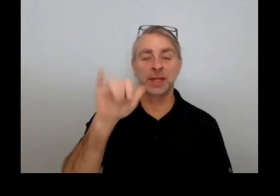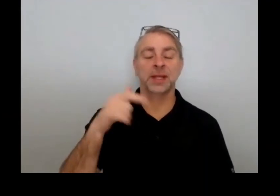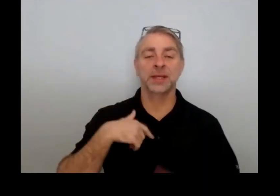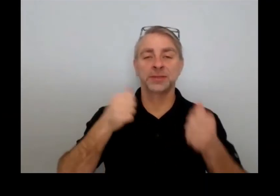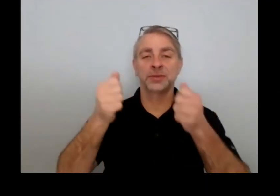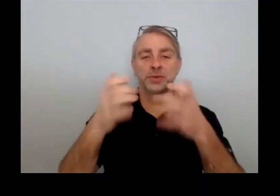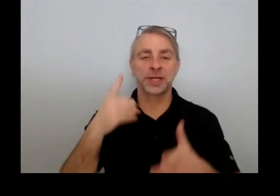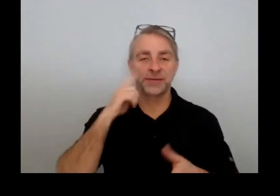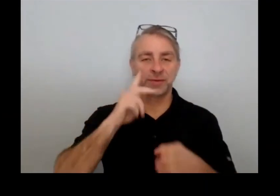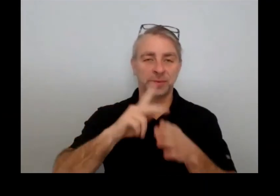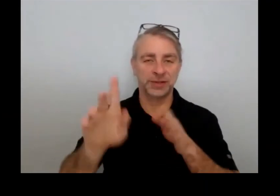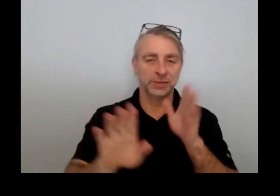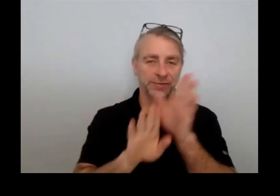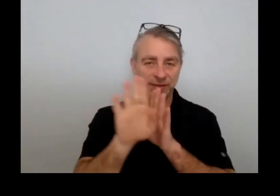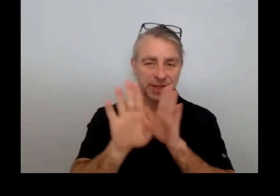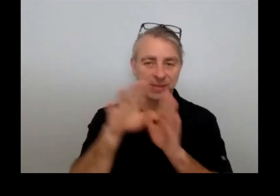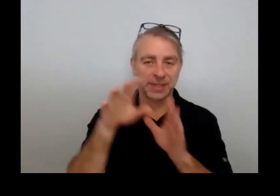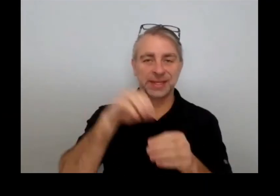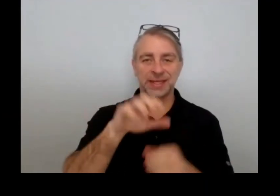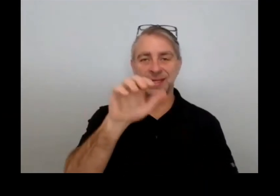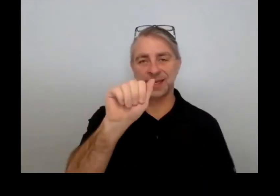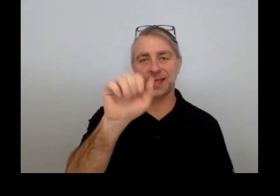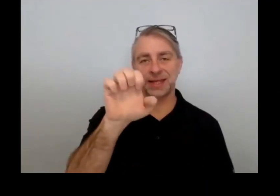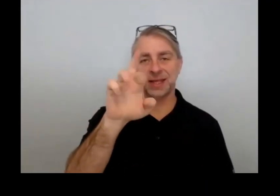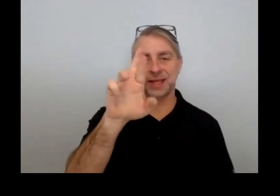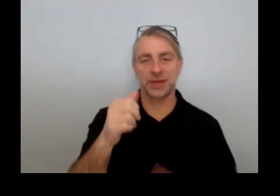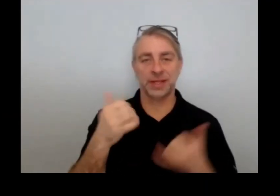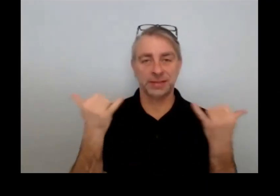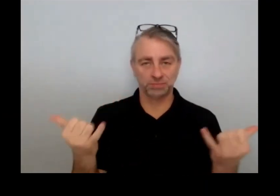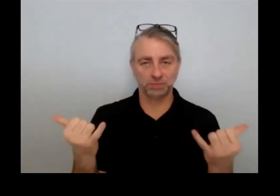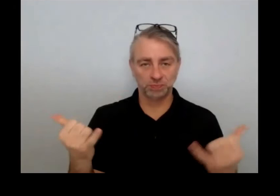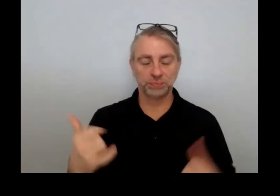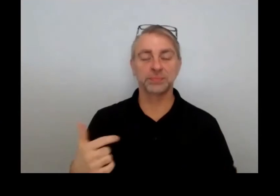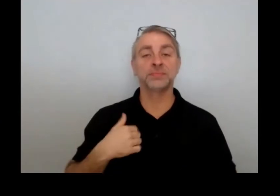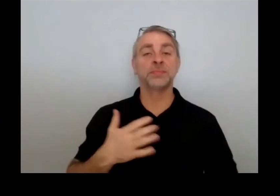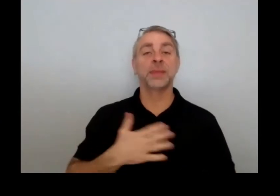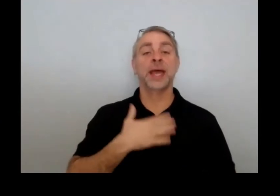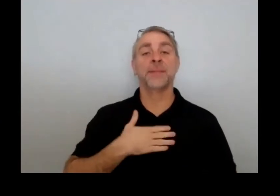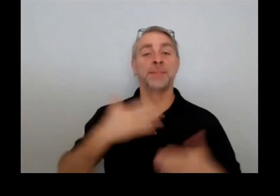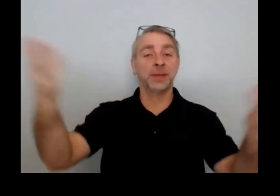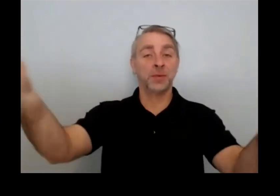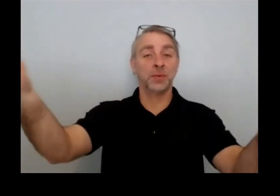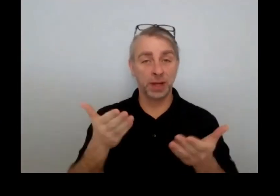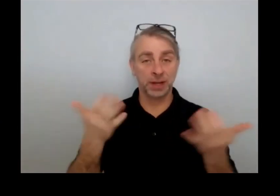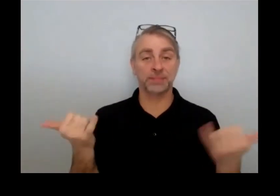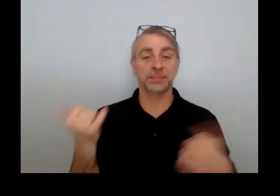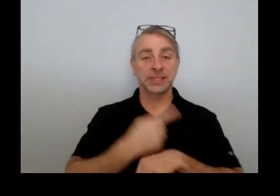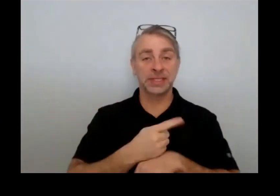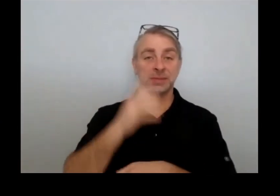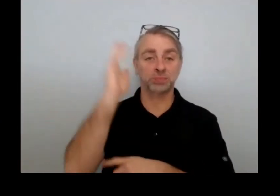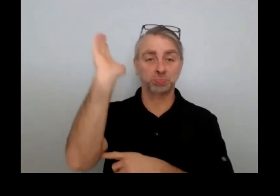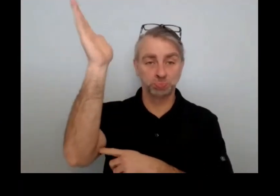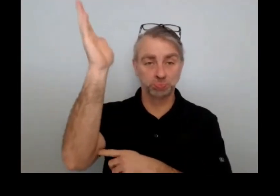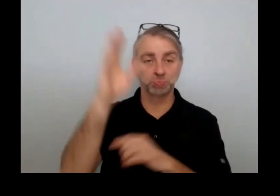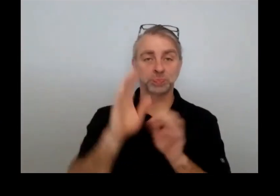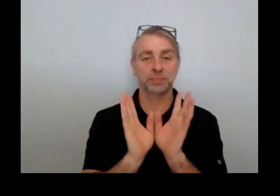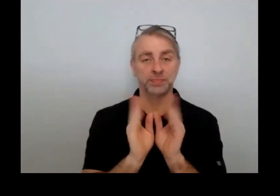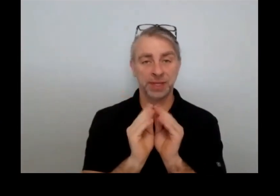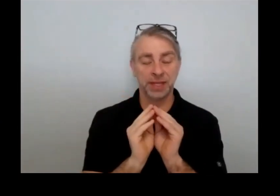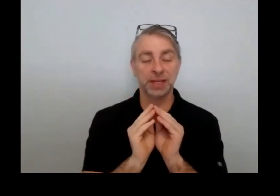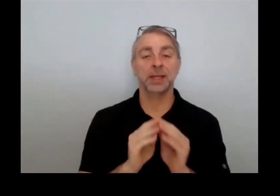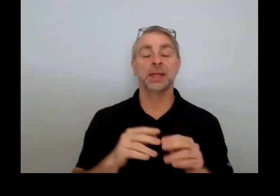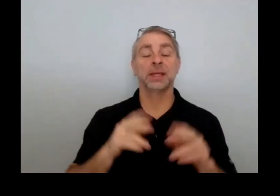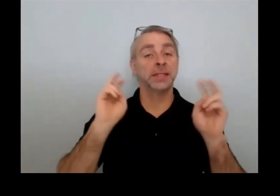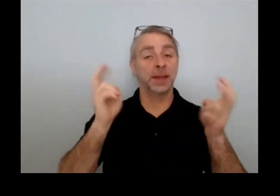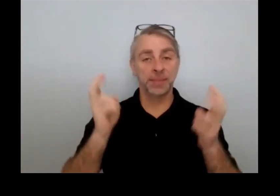Research Association, AERA. I'm pleased to welcome you to today's workshop, Modern